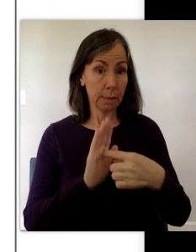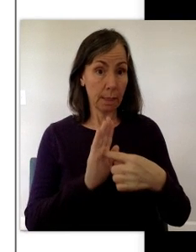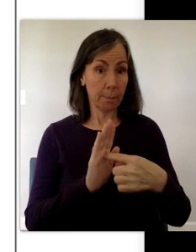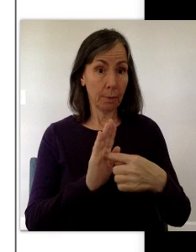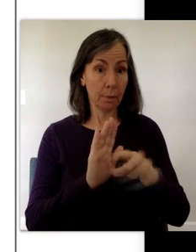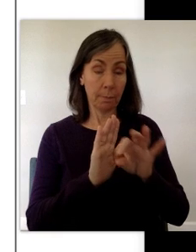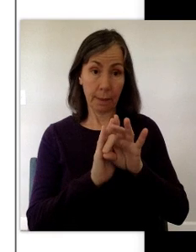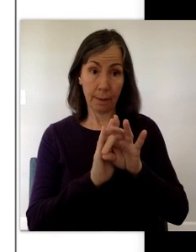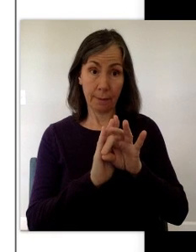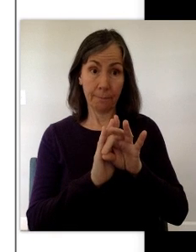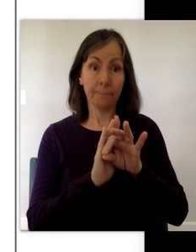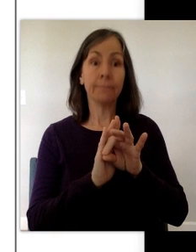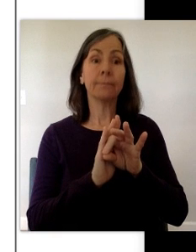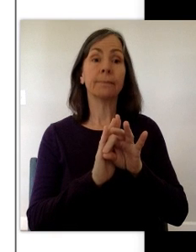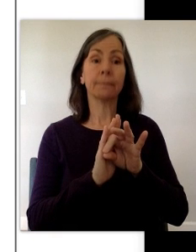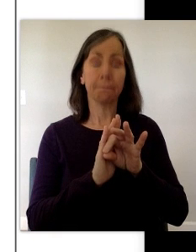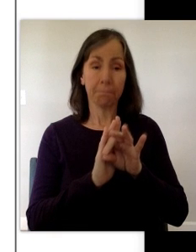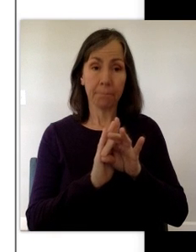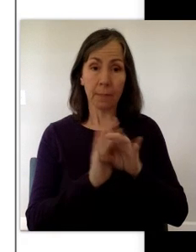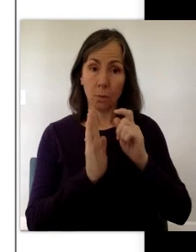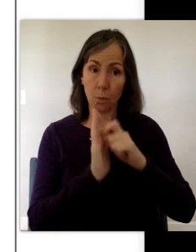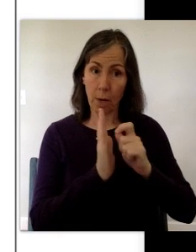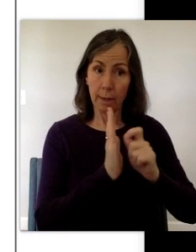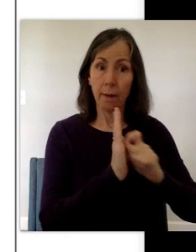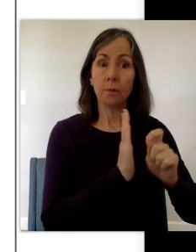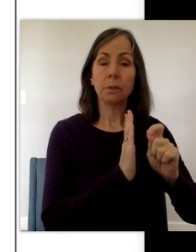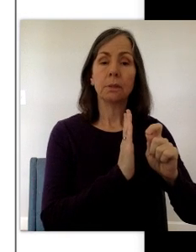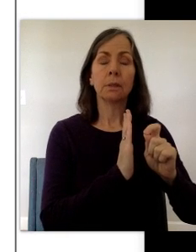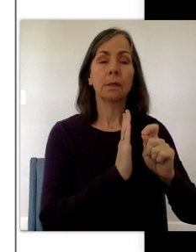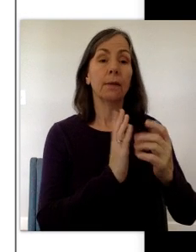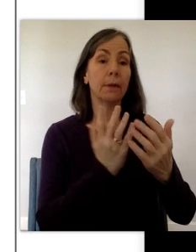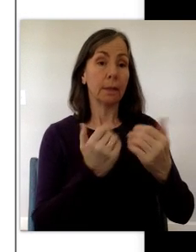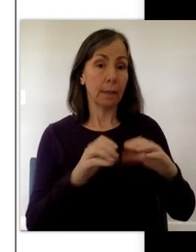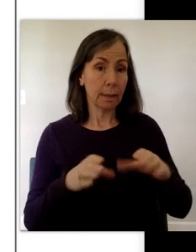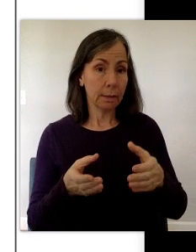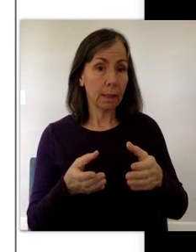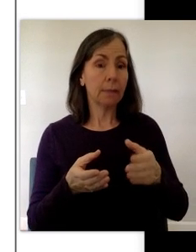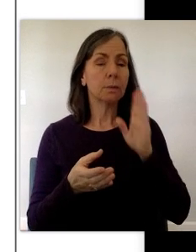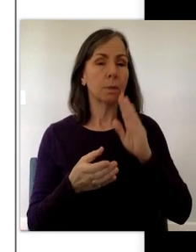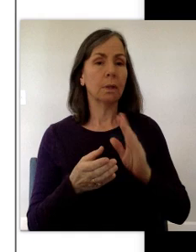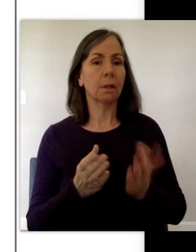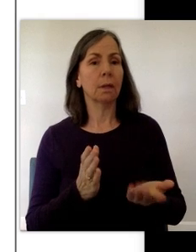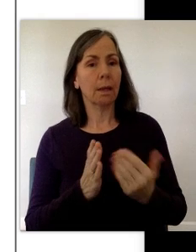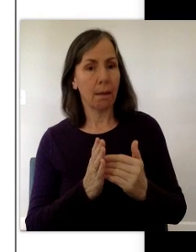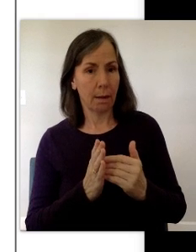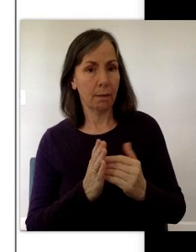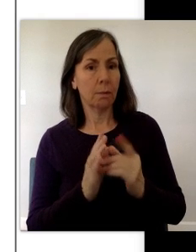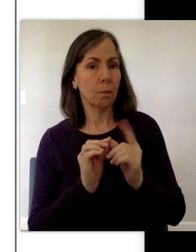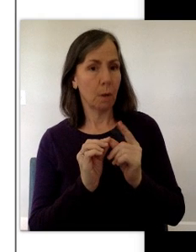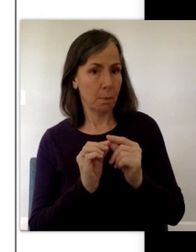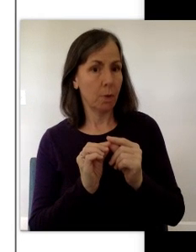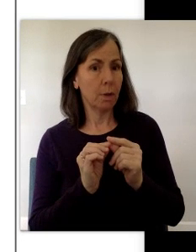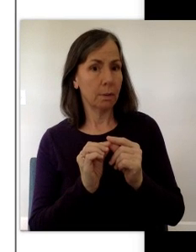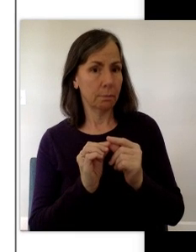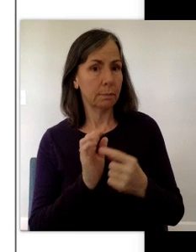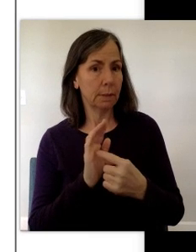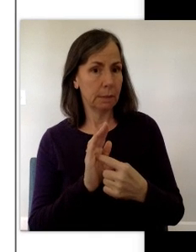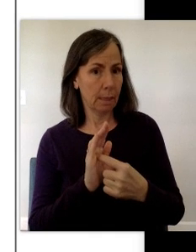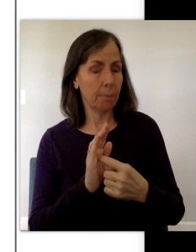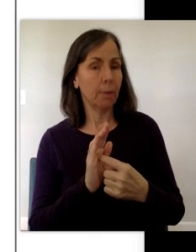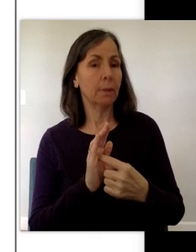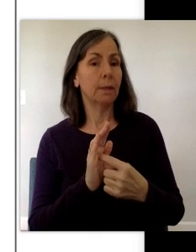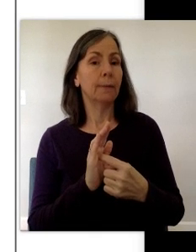one more time just to make sure you have it. And I will give you a video to watch of a hummingbird,